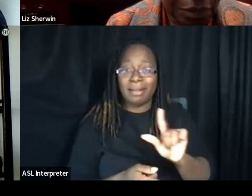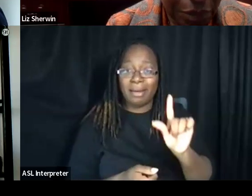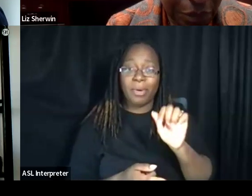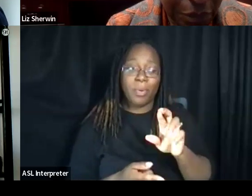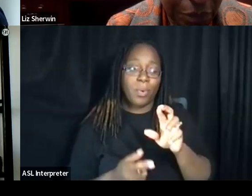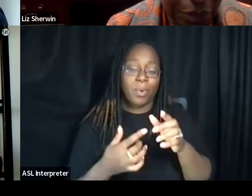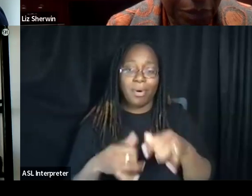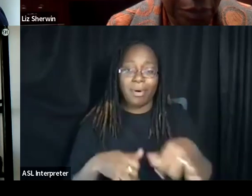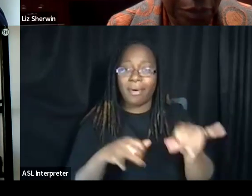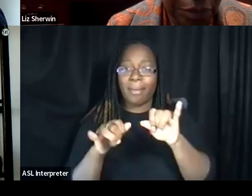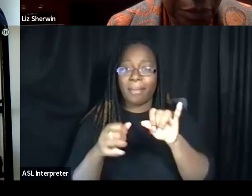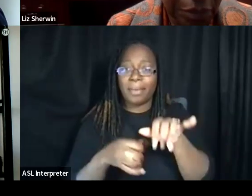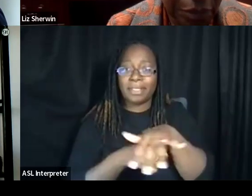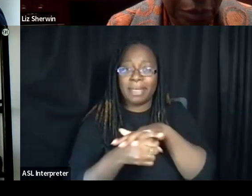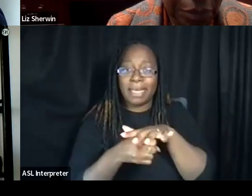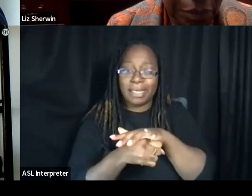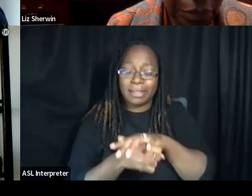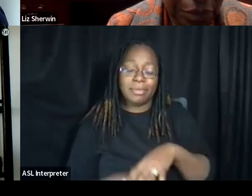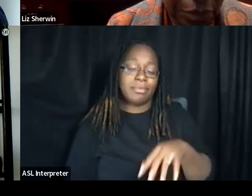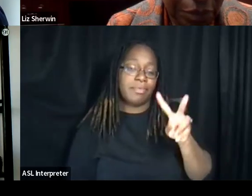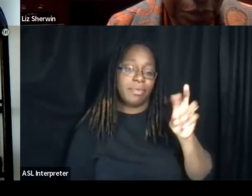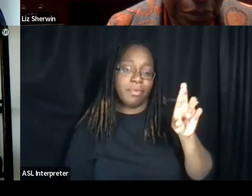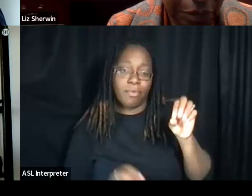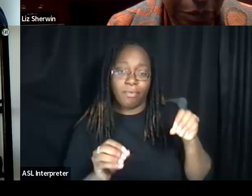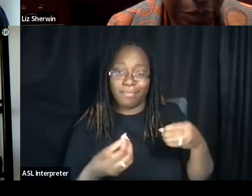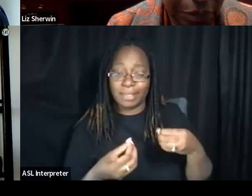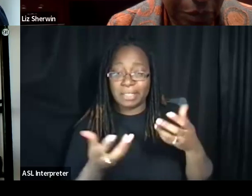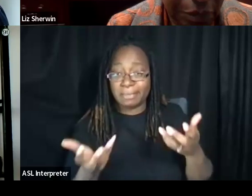or VR offices. So